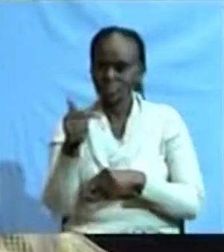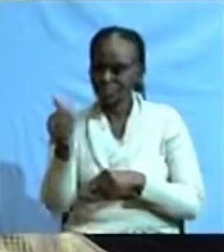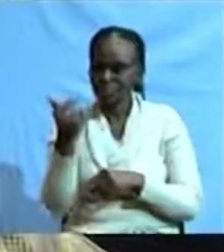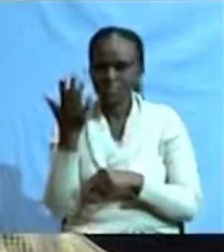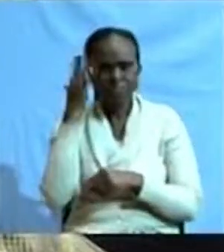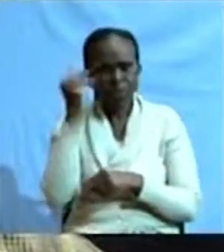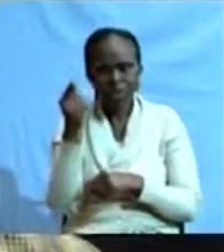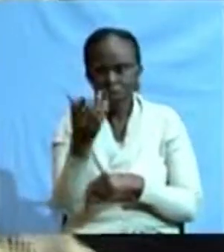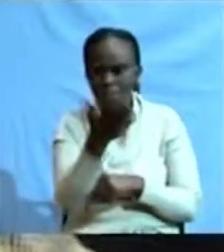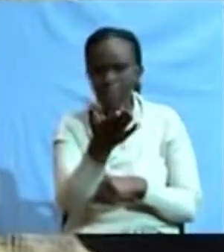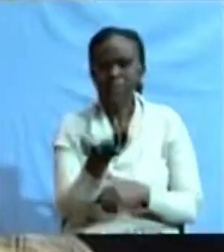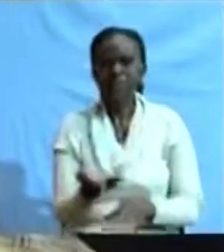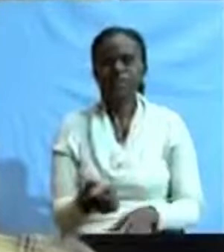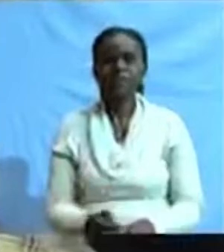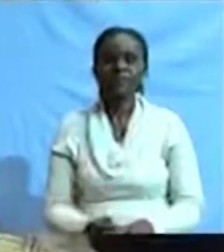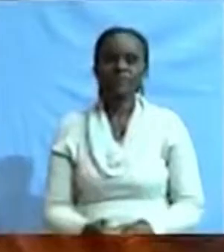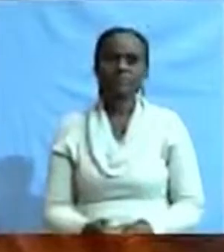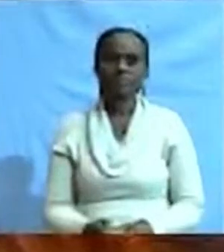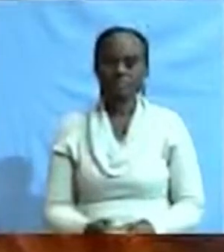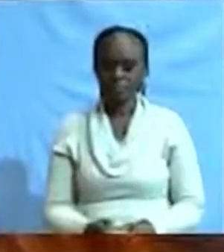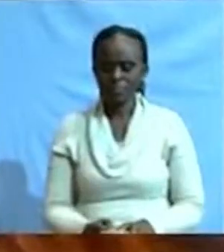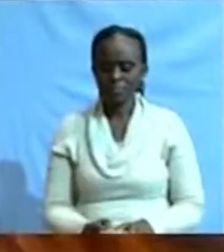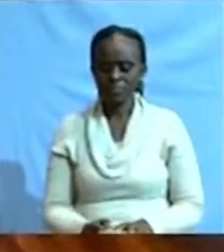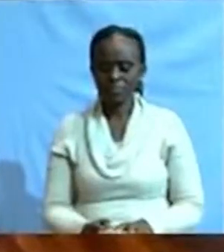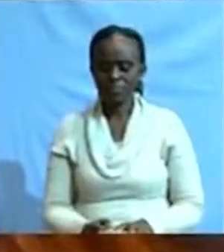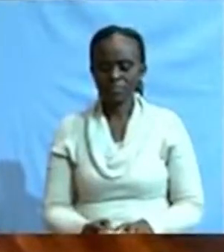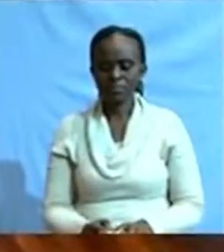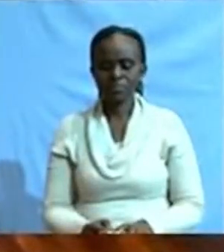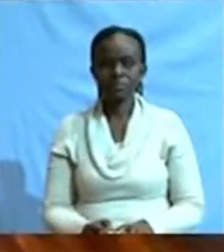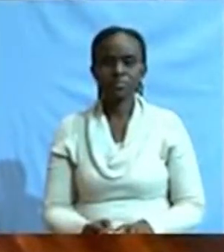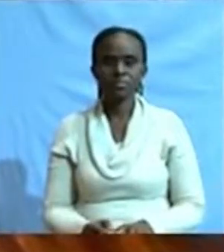there? Thank you.